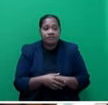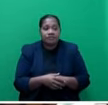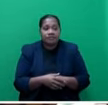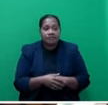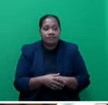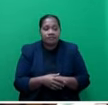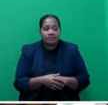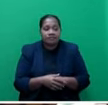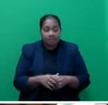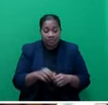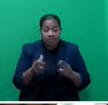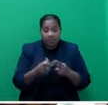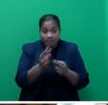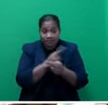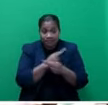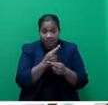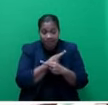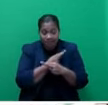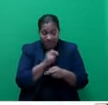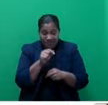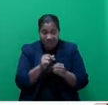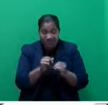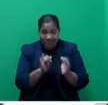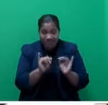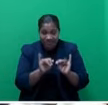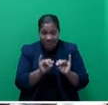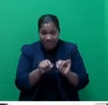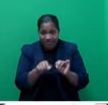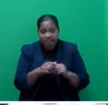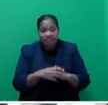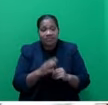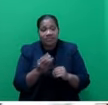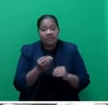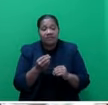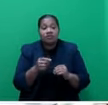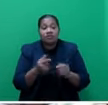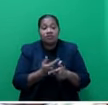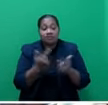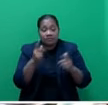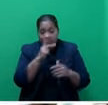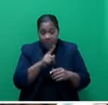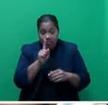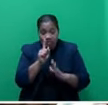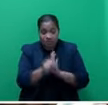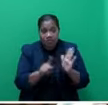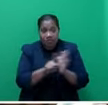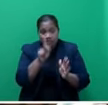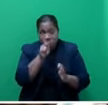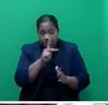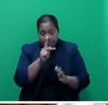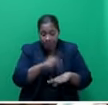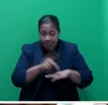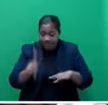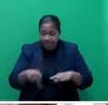carefully considered. With respect to restrict matters of such great public importance in 1 hour's parliamentary debate, as